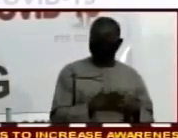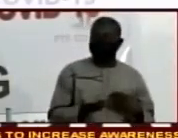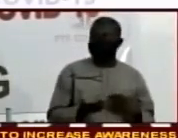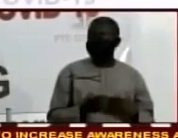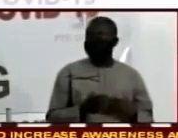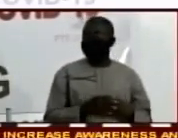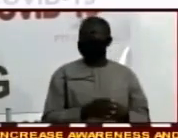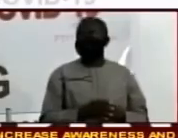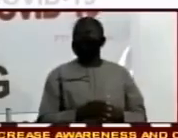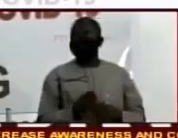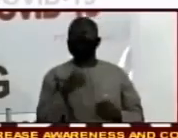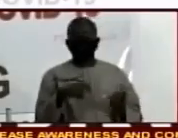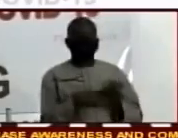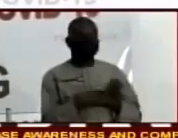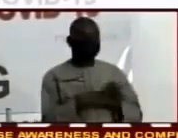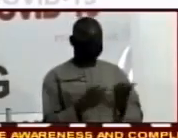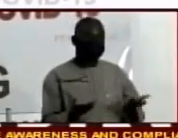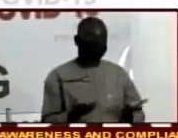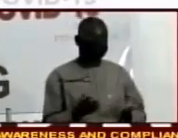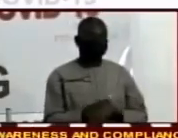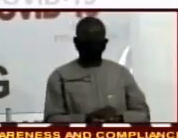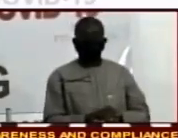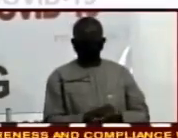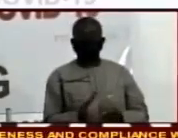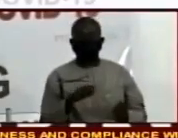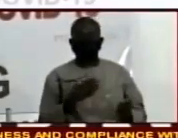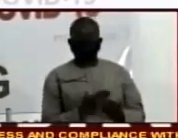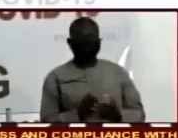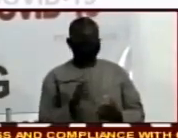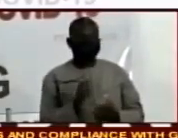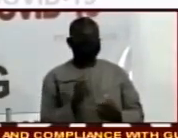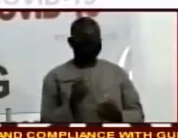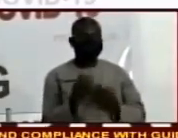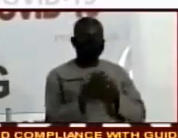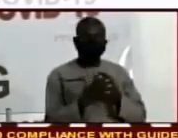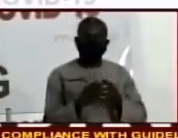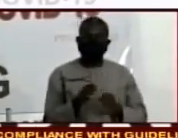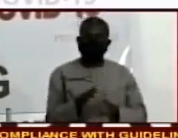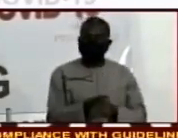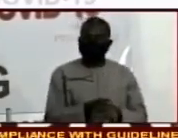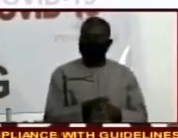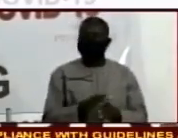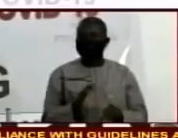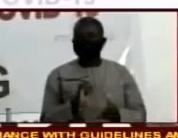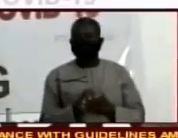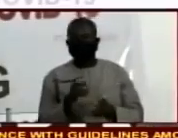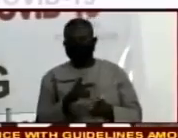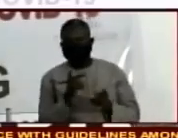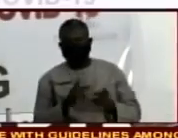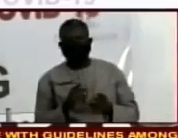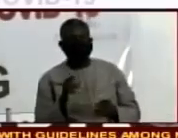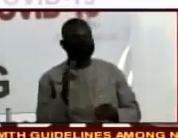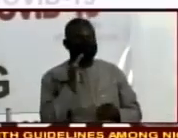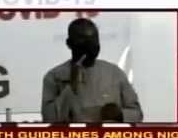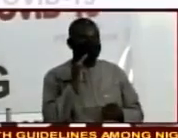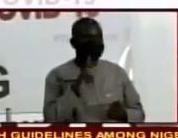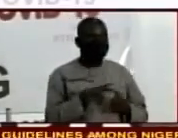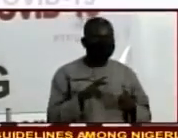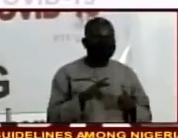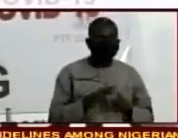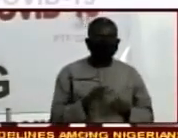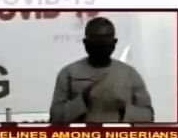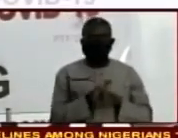payments made for the tickets. And I think one of the reasons why it's been slow is because, of course, just like you, some Nigerians are a bit apprehensive